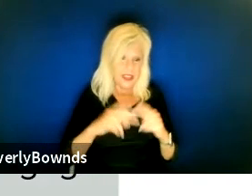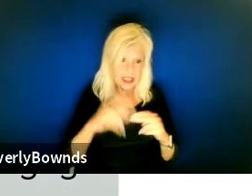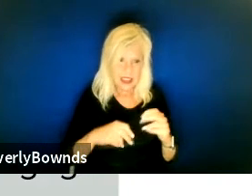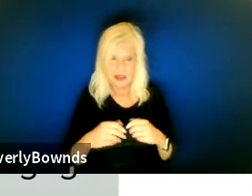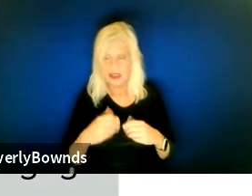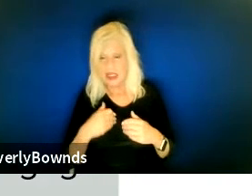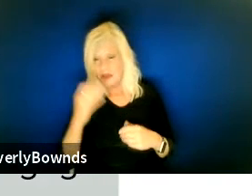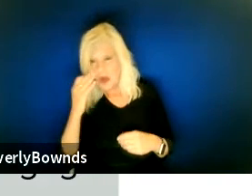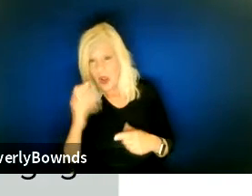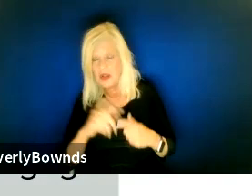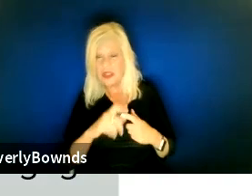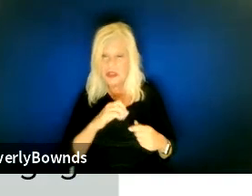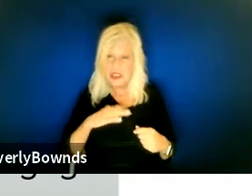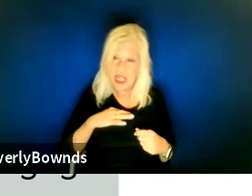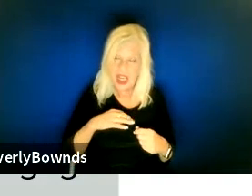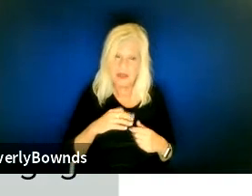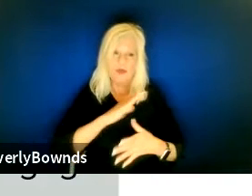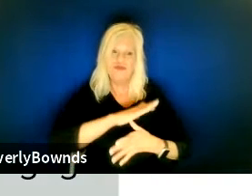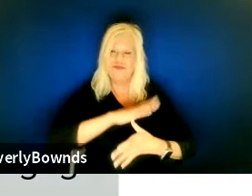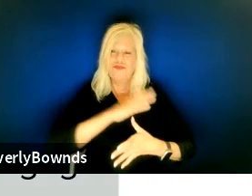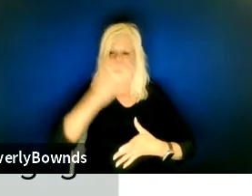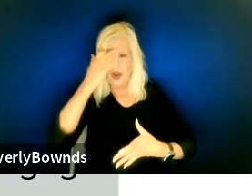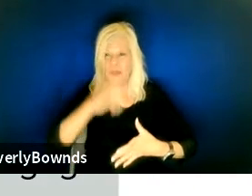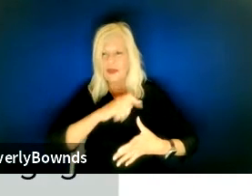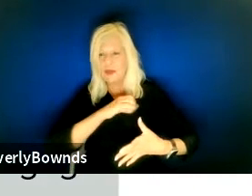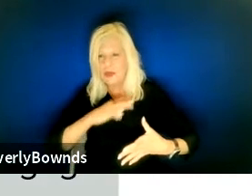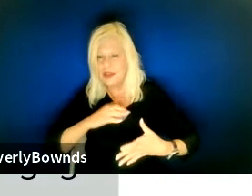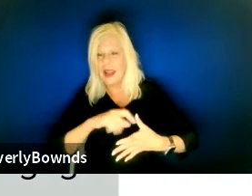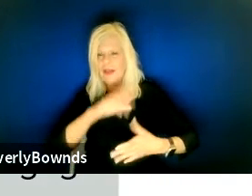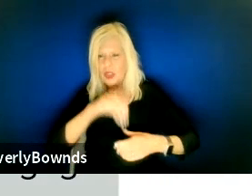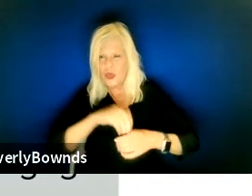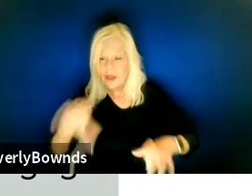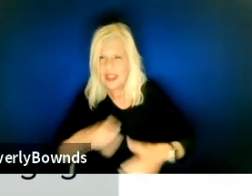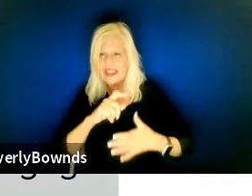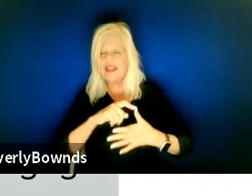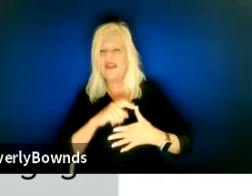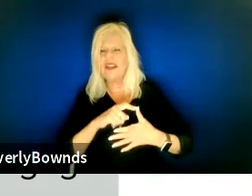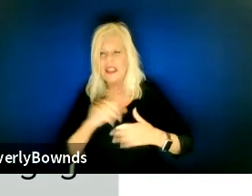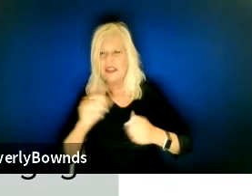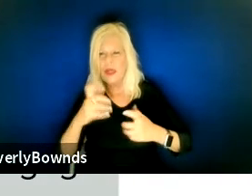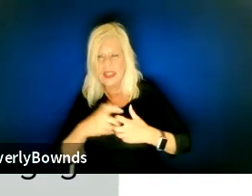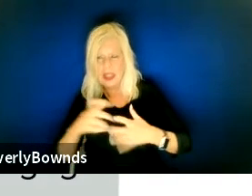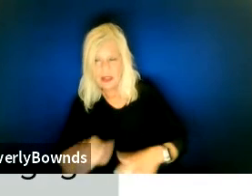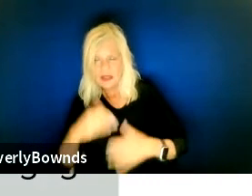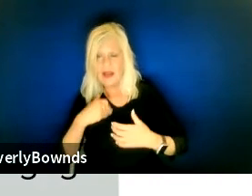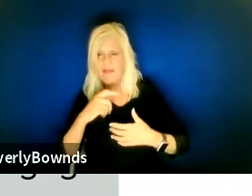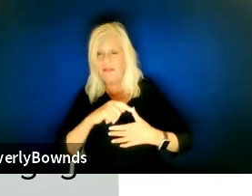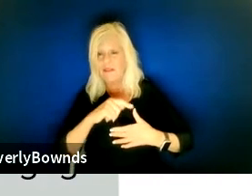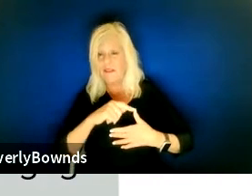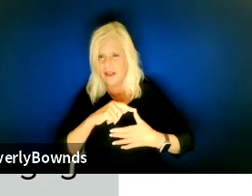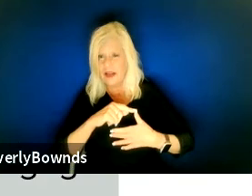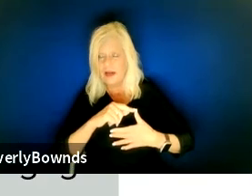knowledge staff and they have inclusive activities or adapted activities. There